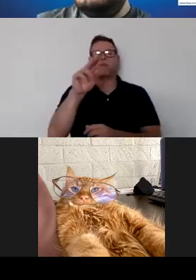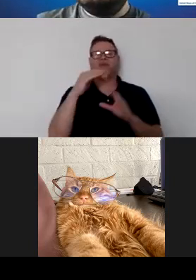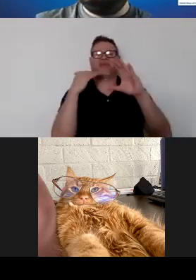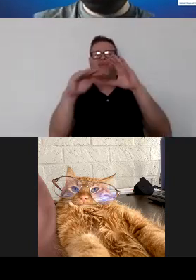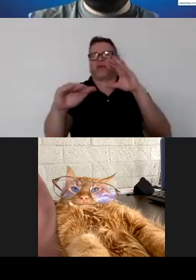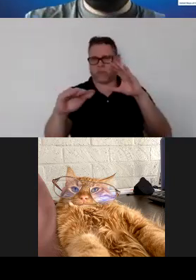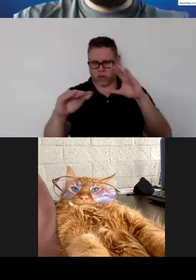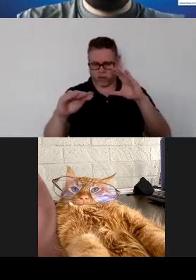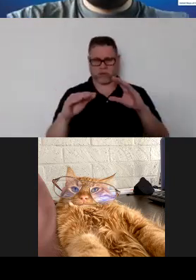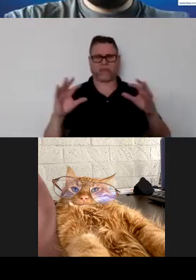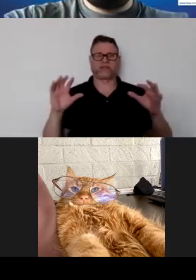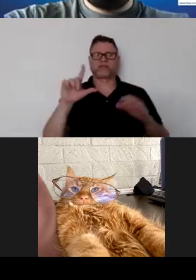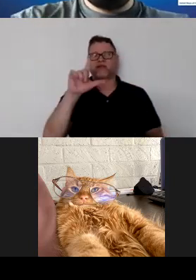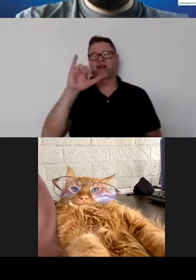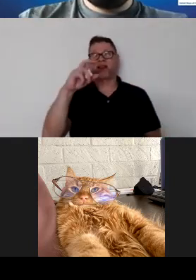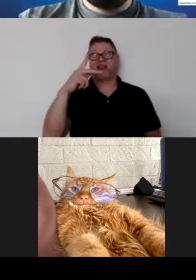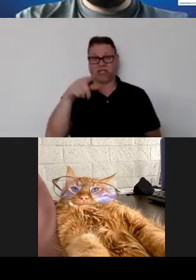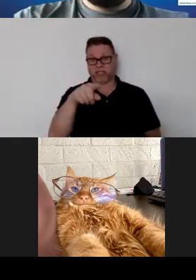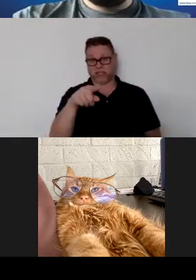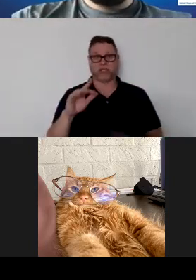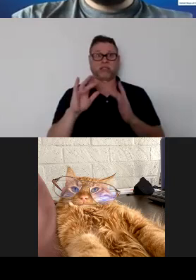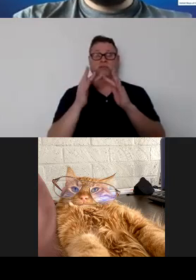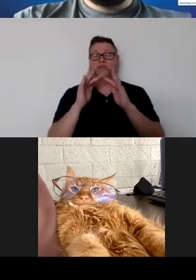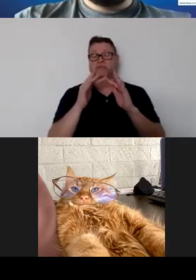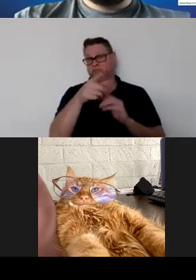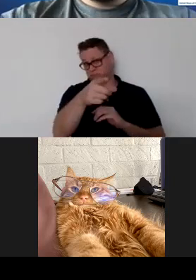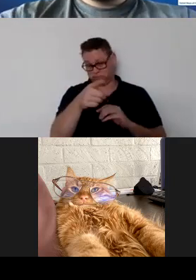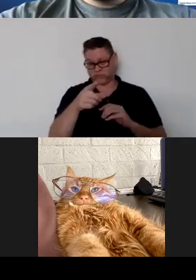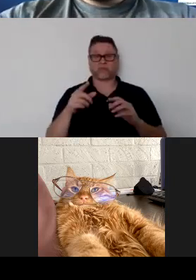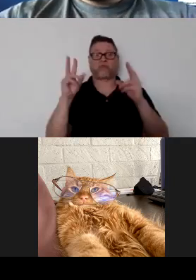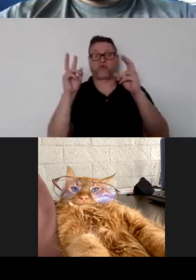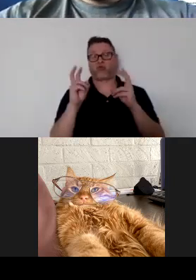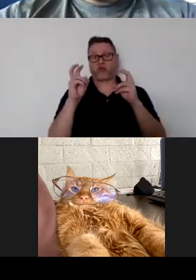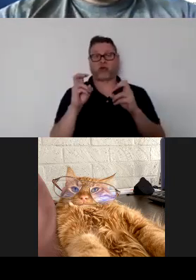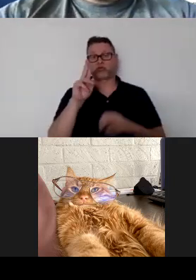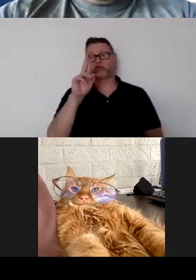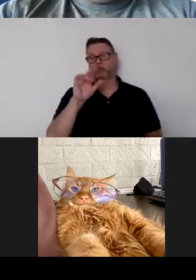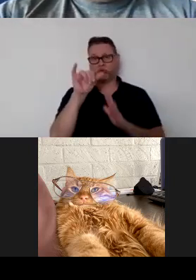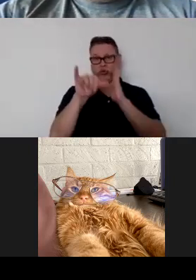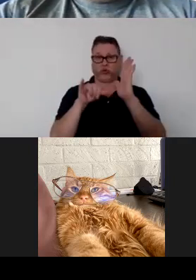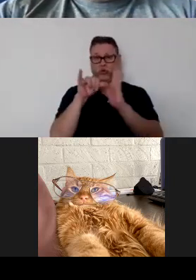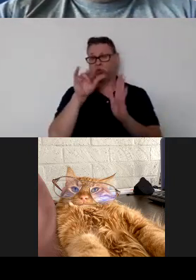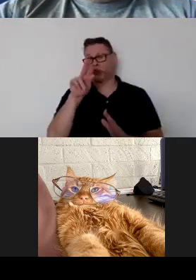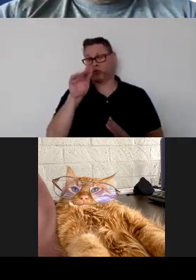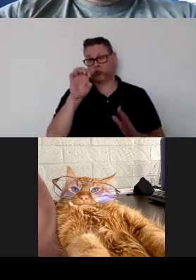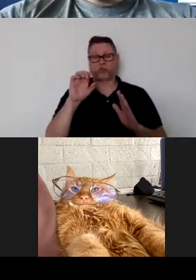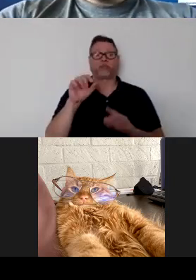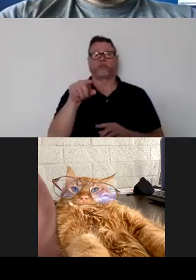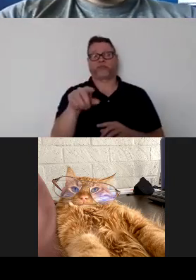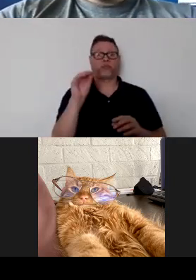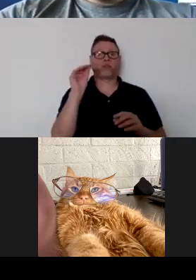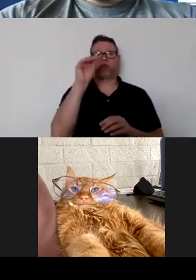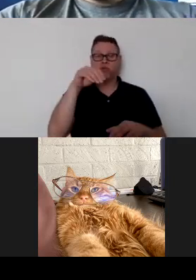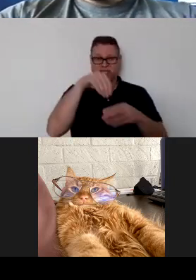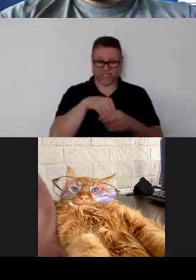have the link to this recording on our YouTube channel, as well as a SurveyMonkey. We actually put that in the chat.